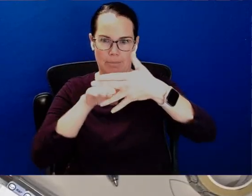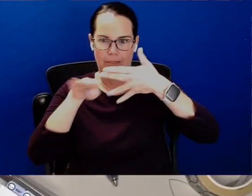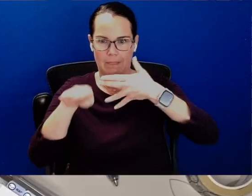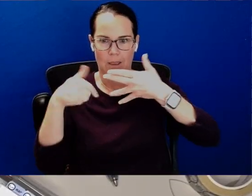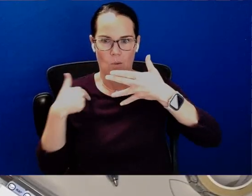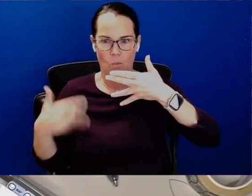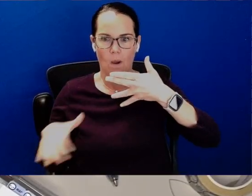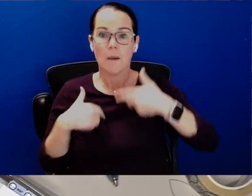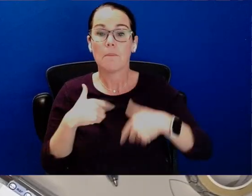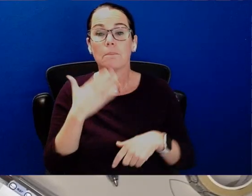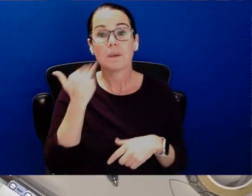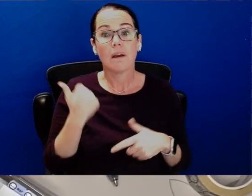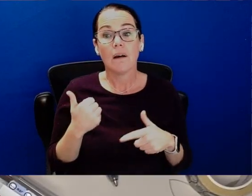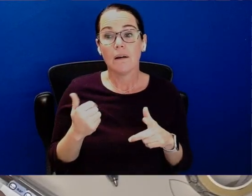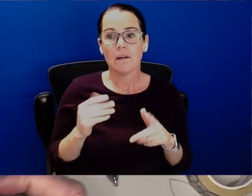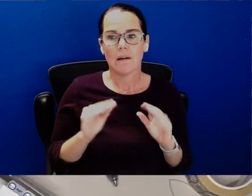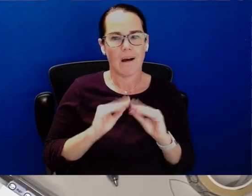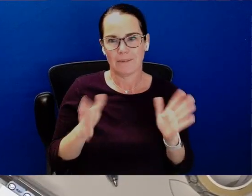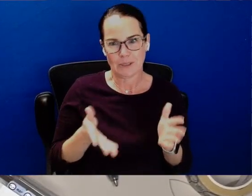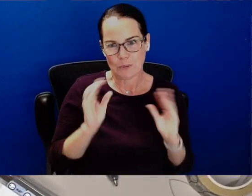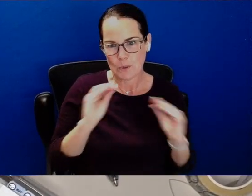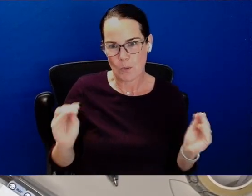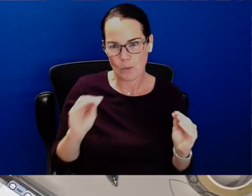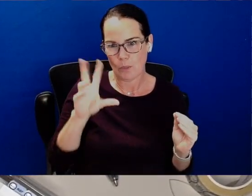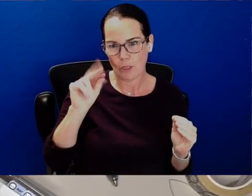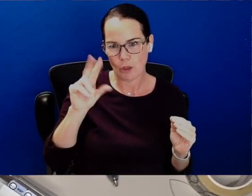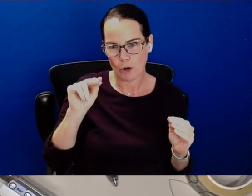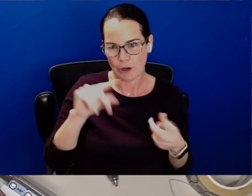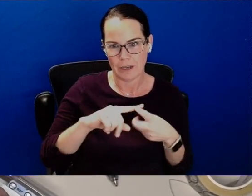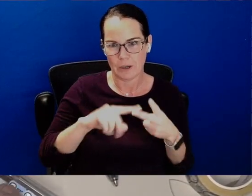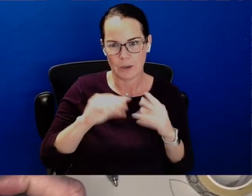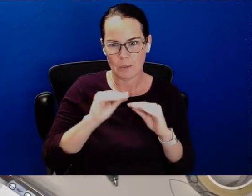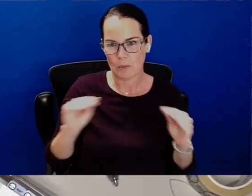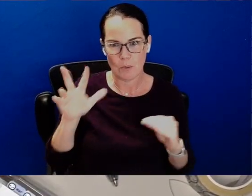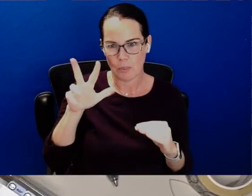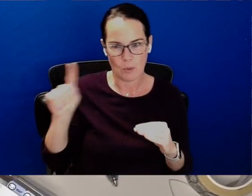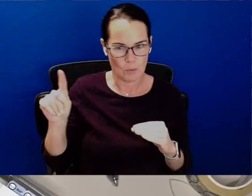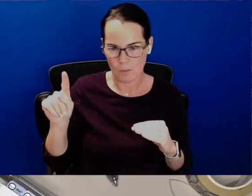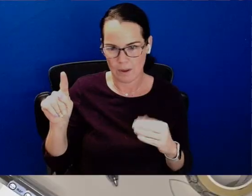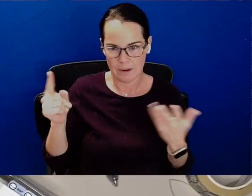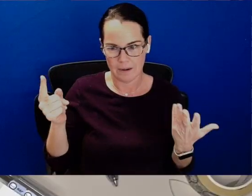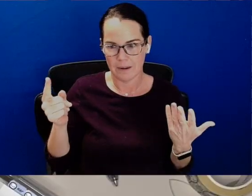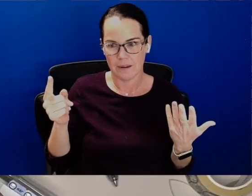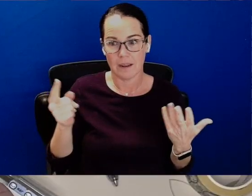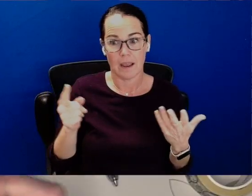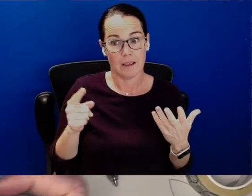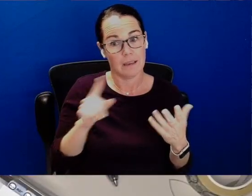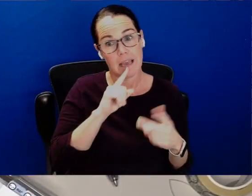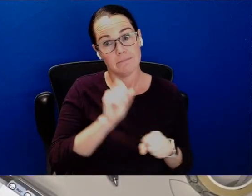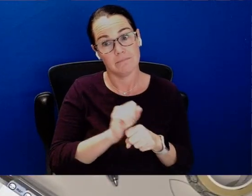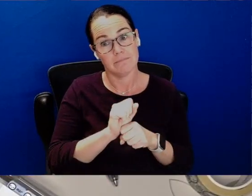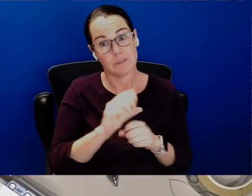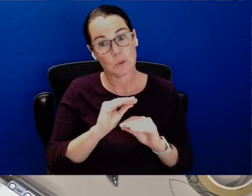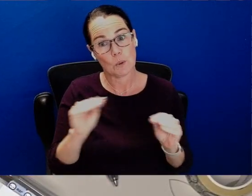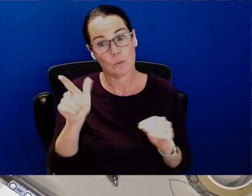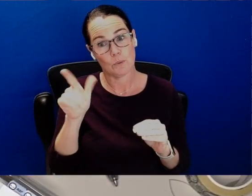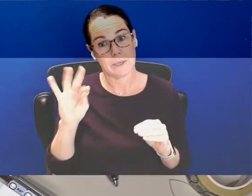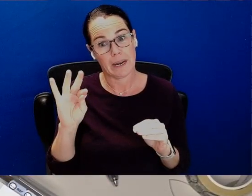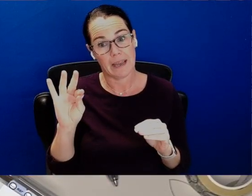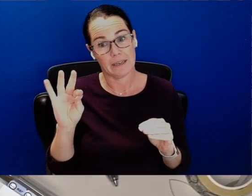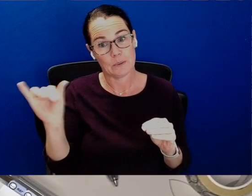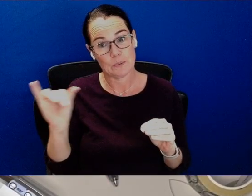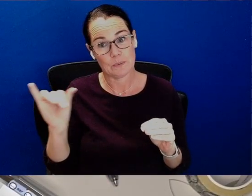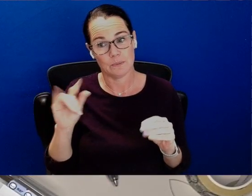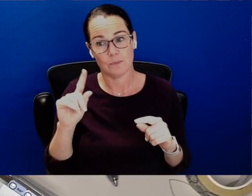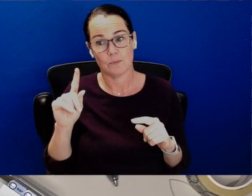Because obviously there's not a 30 and there's not a 31 and there's actually not a 29 either. We're